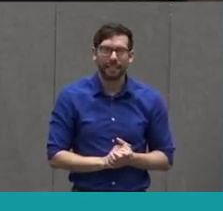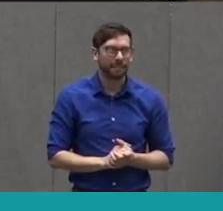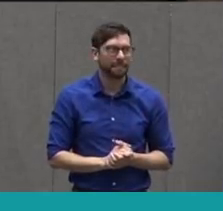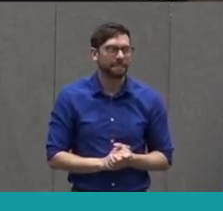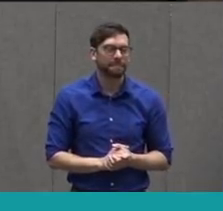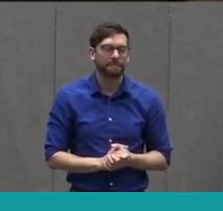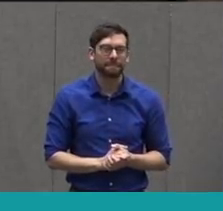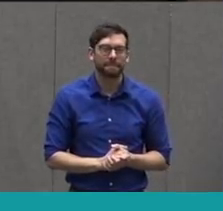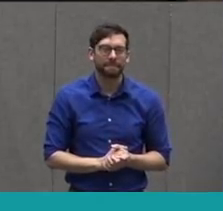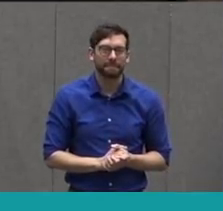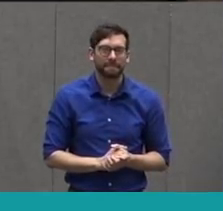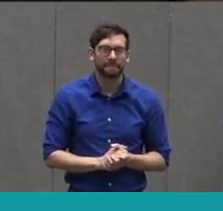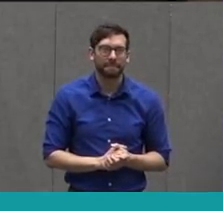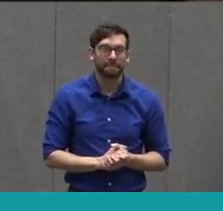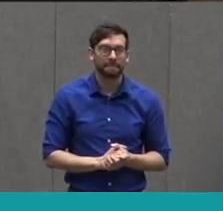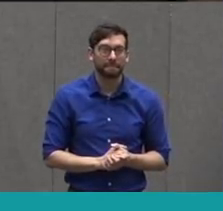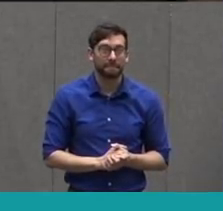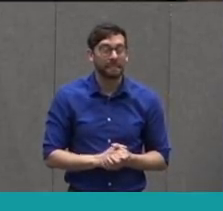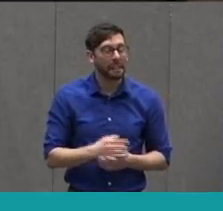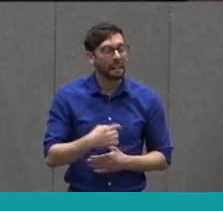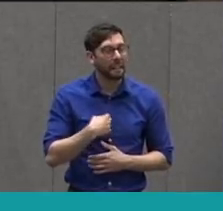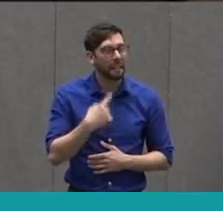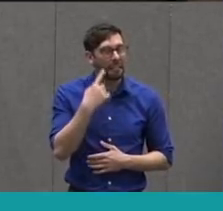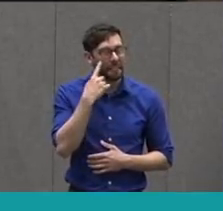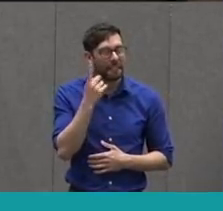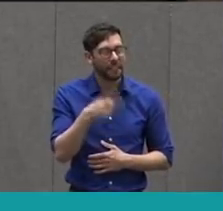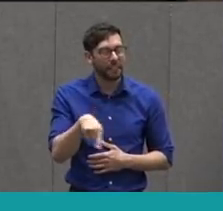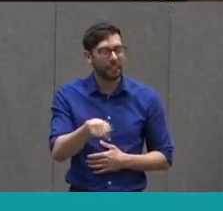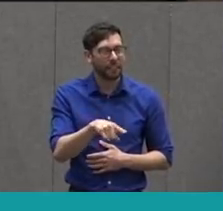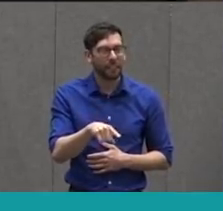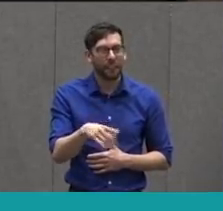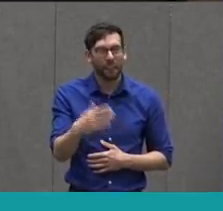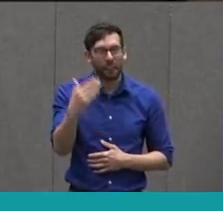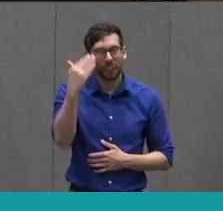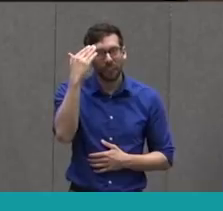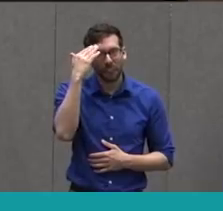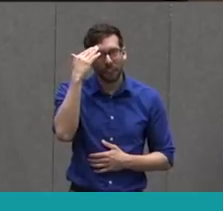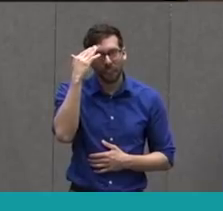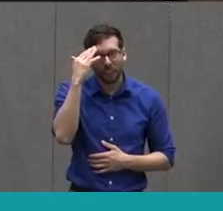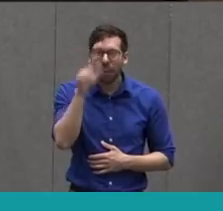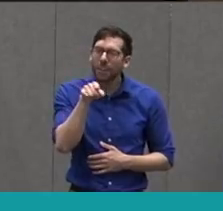Well, I thought you would know. What did you think over there on the right?